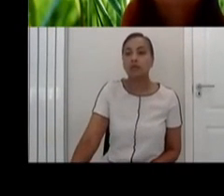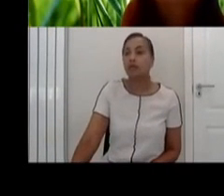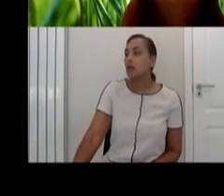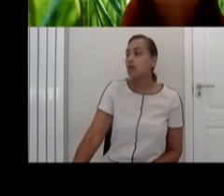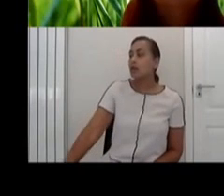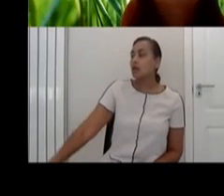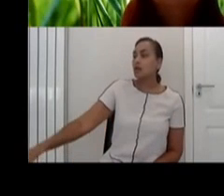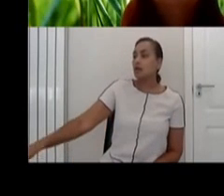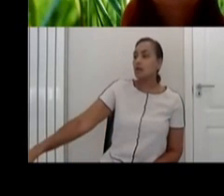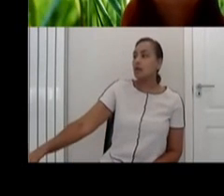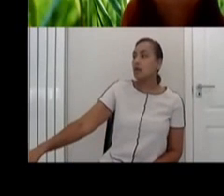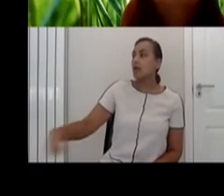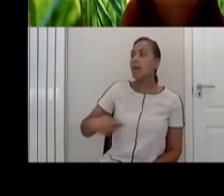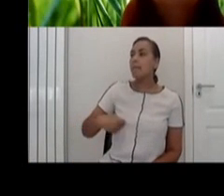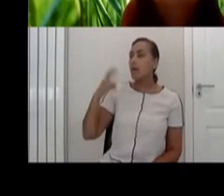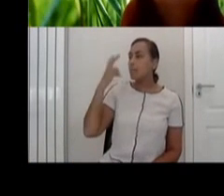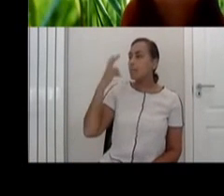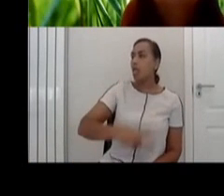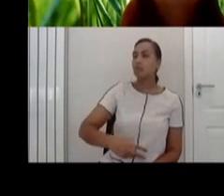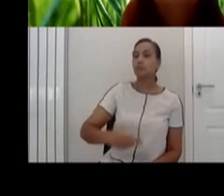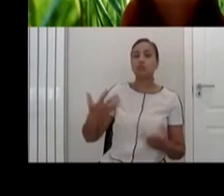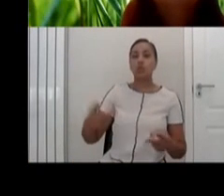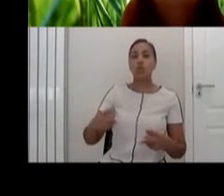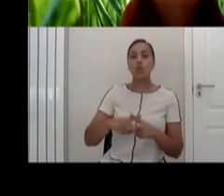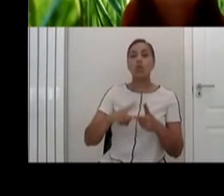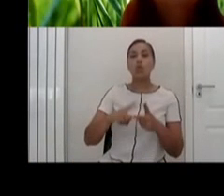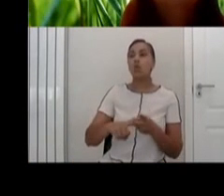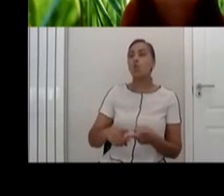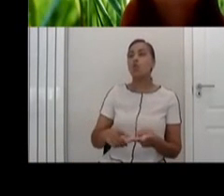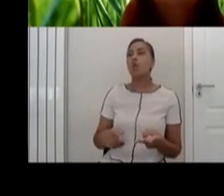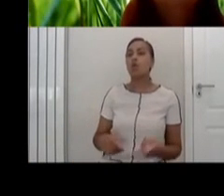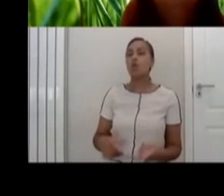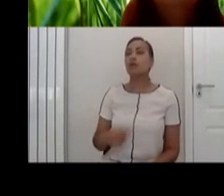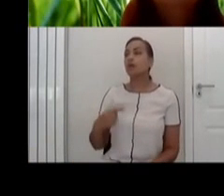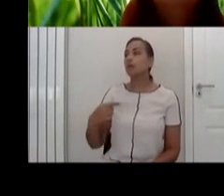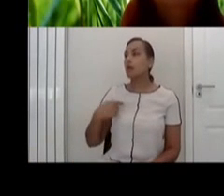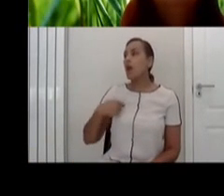go out, or kind of letting other people know verbally,